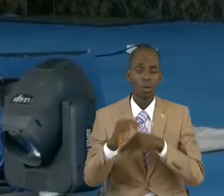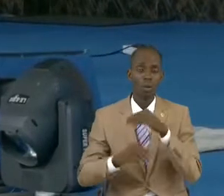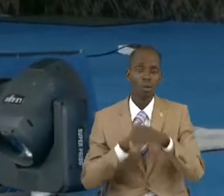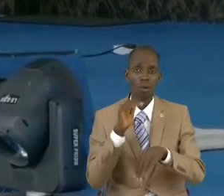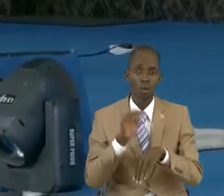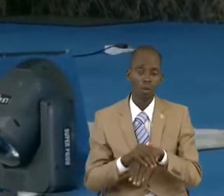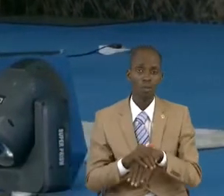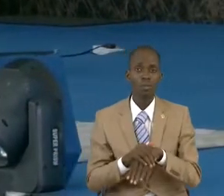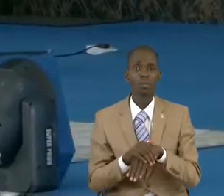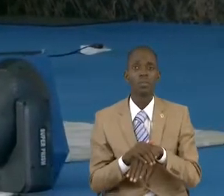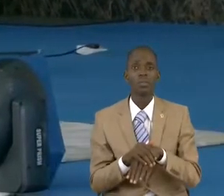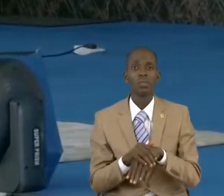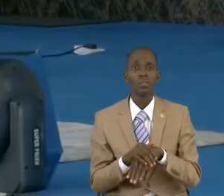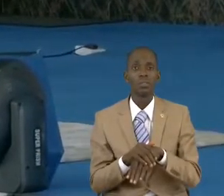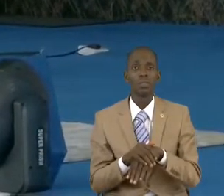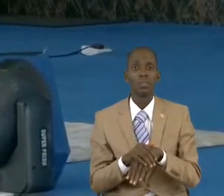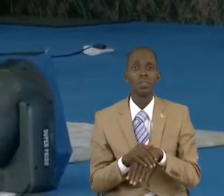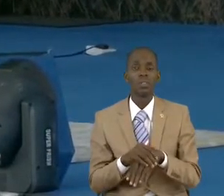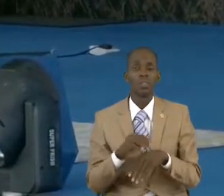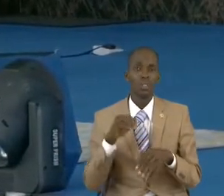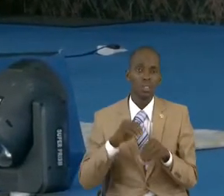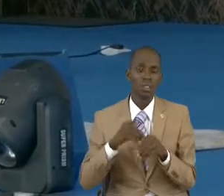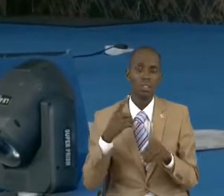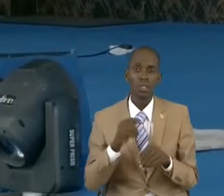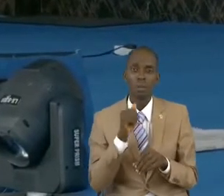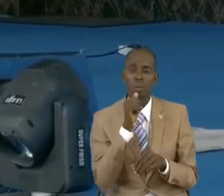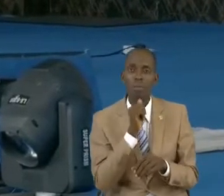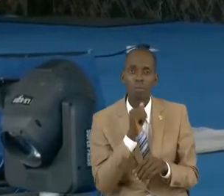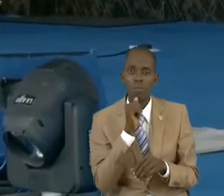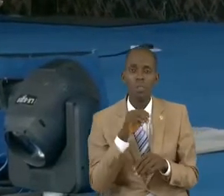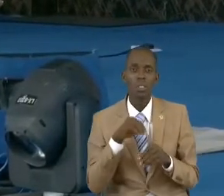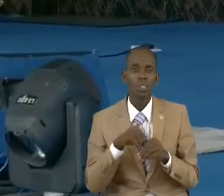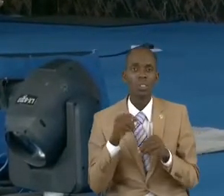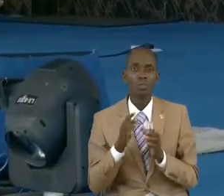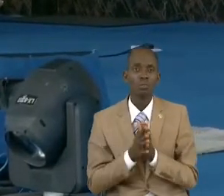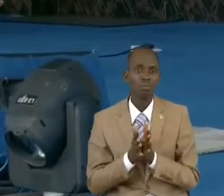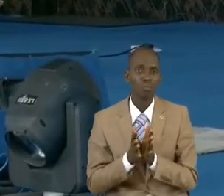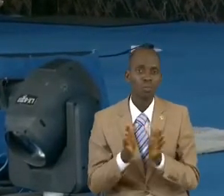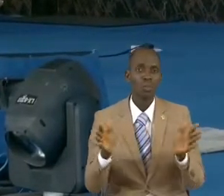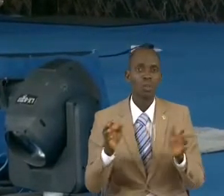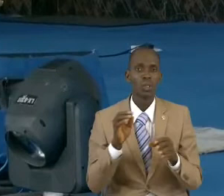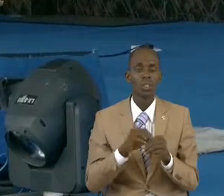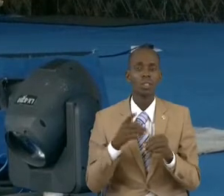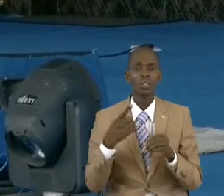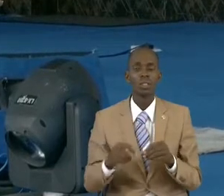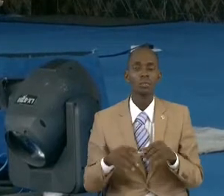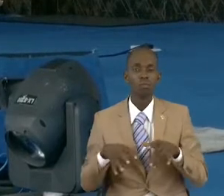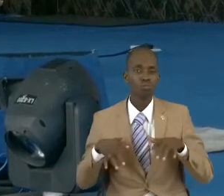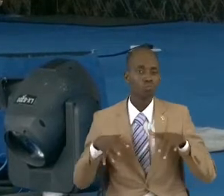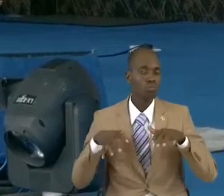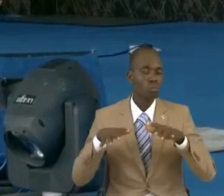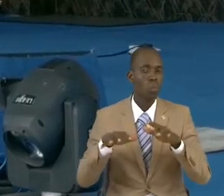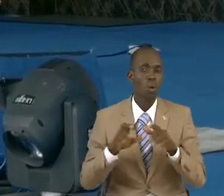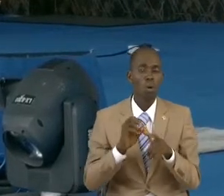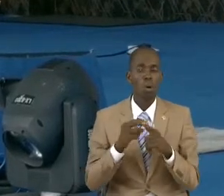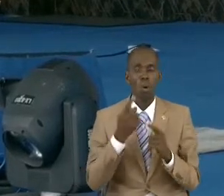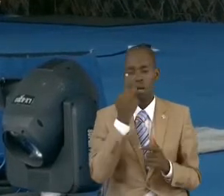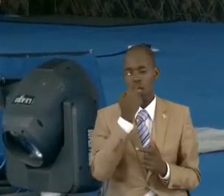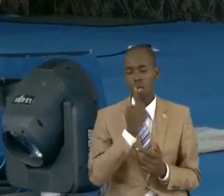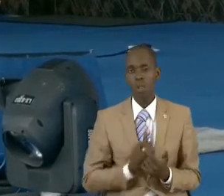on, in the private, in the public, in the crowd, all alone by